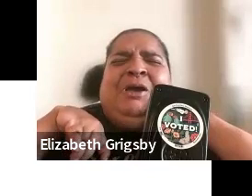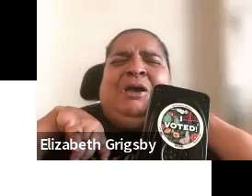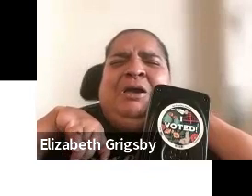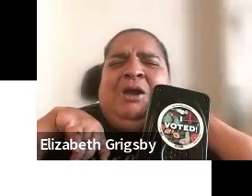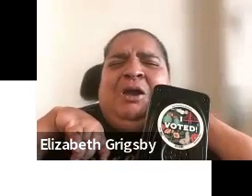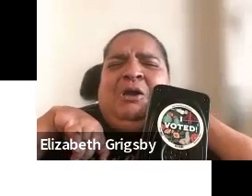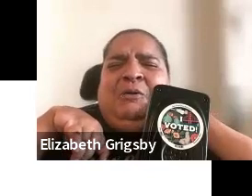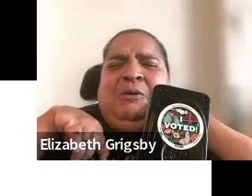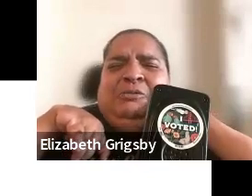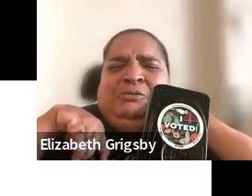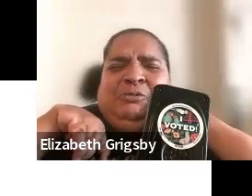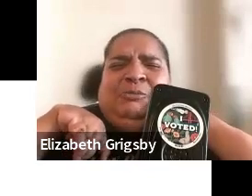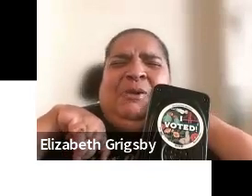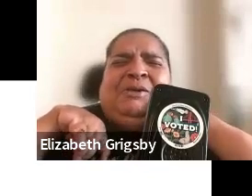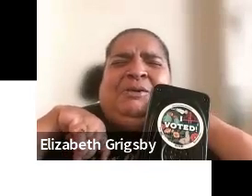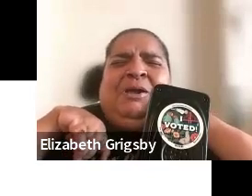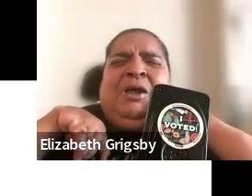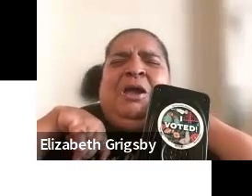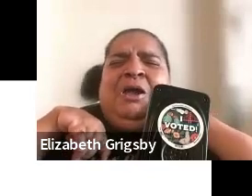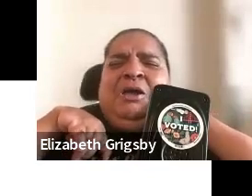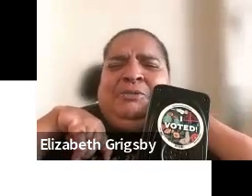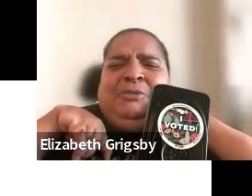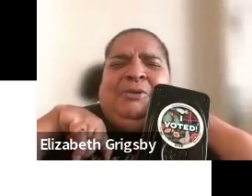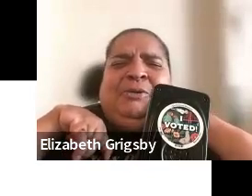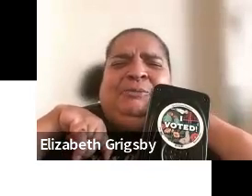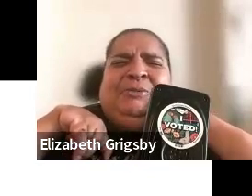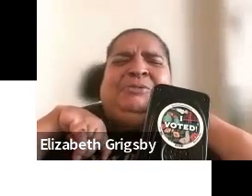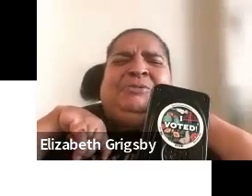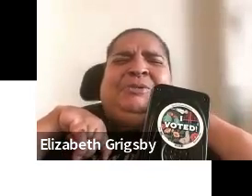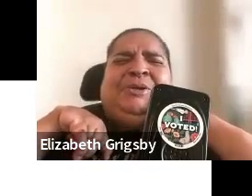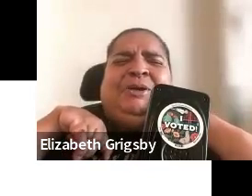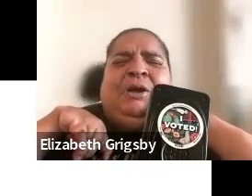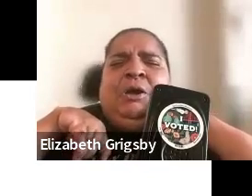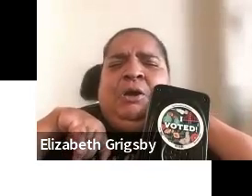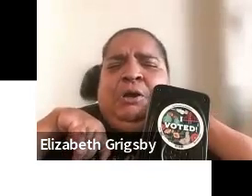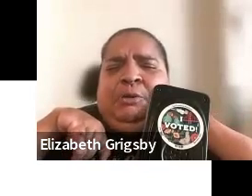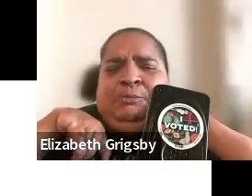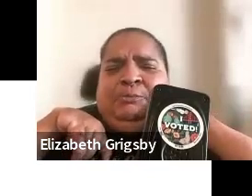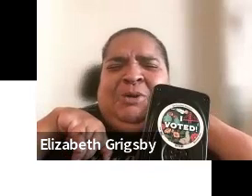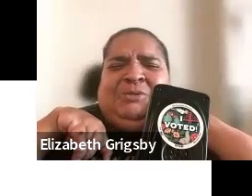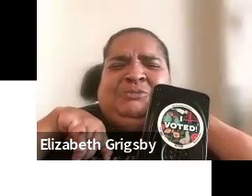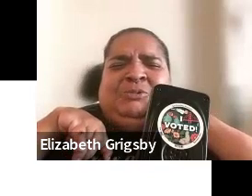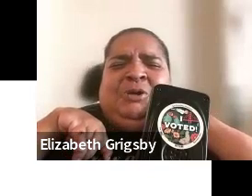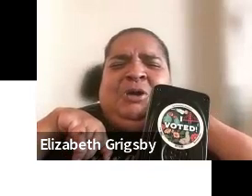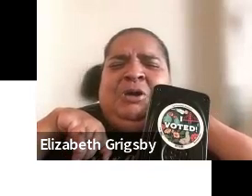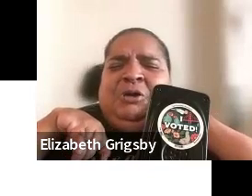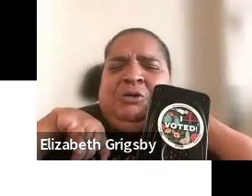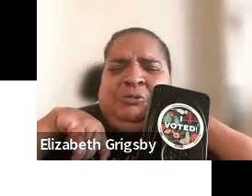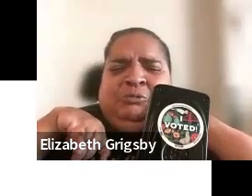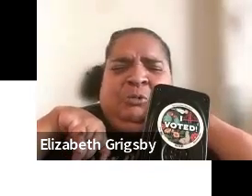provider to make the community